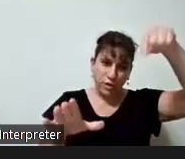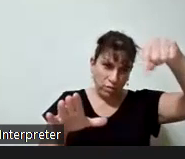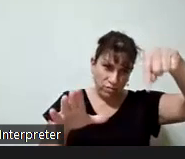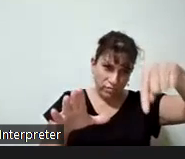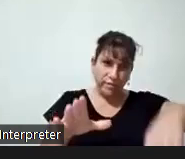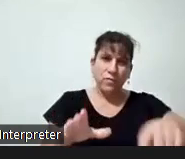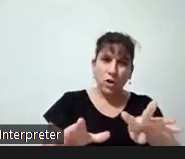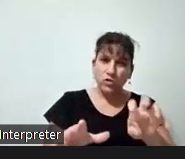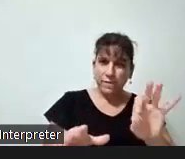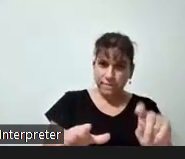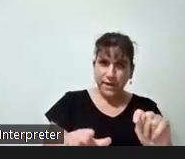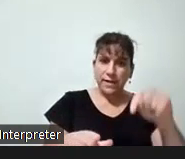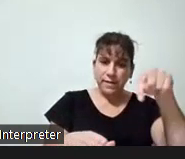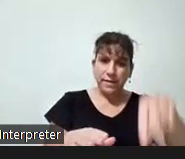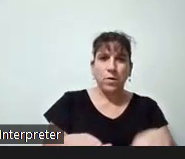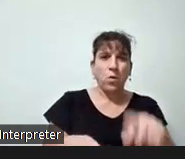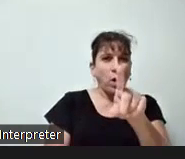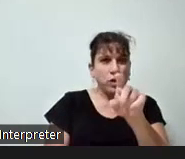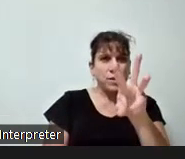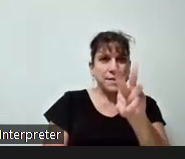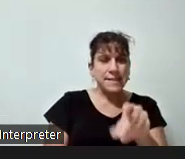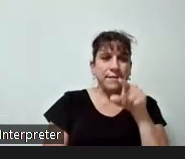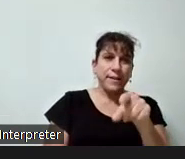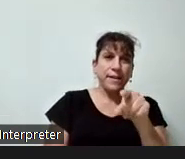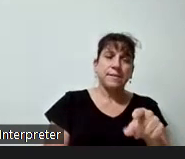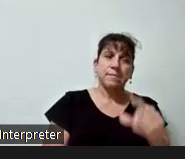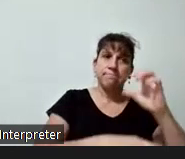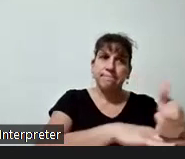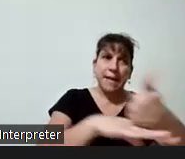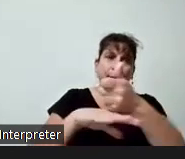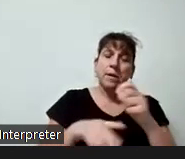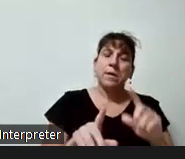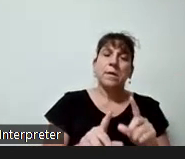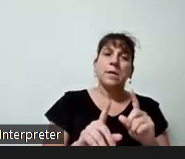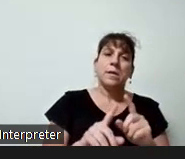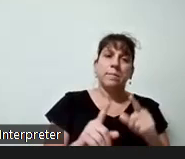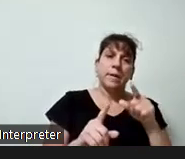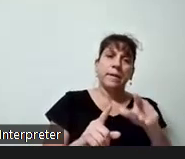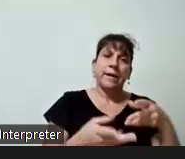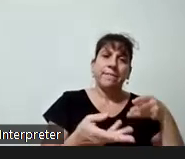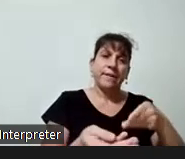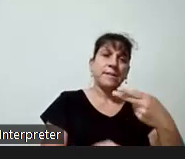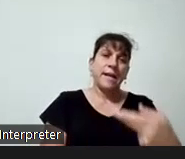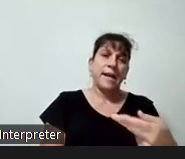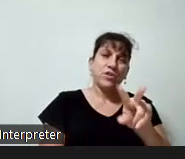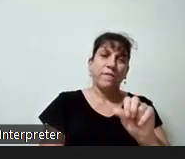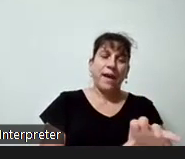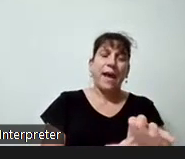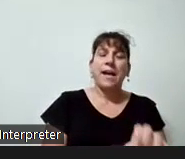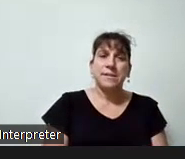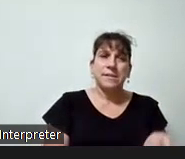ground. There's 160 of these on the site, but that's what basically feeds the HVAC units inside the